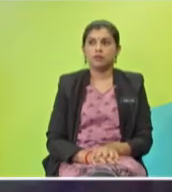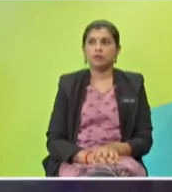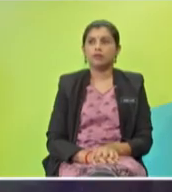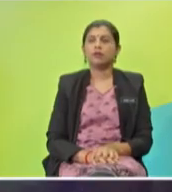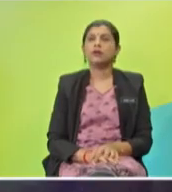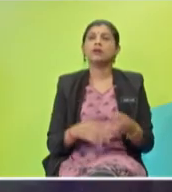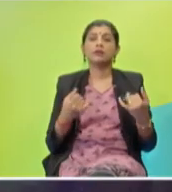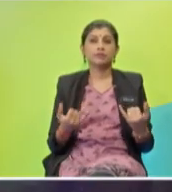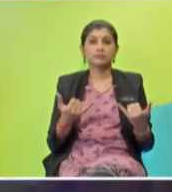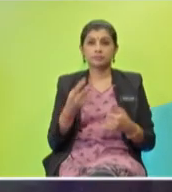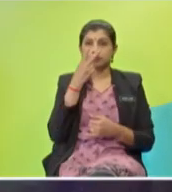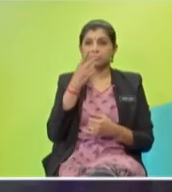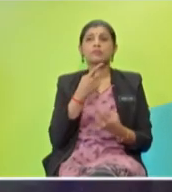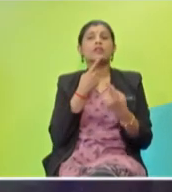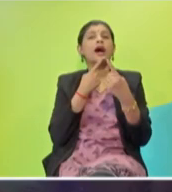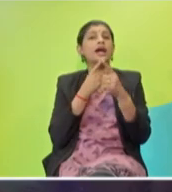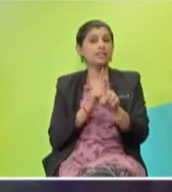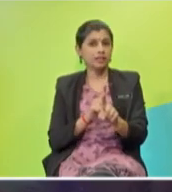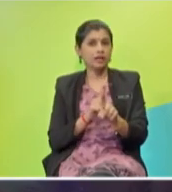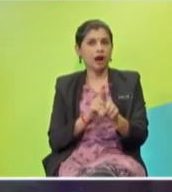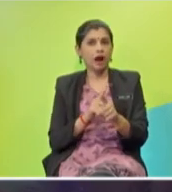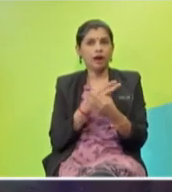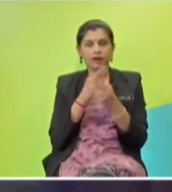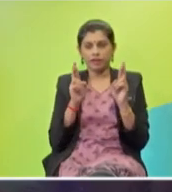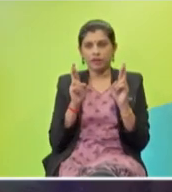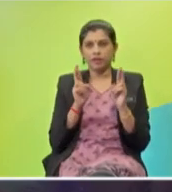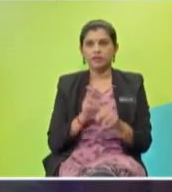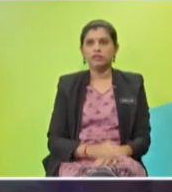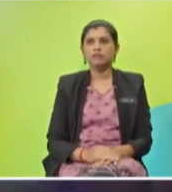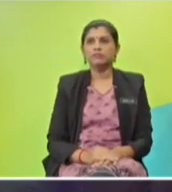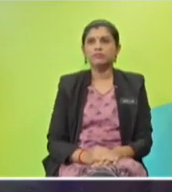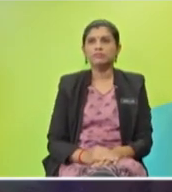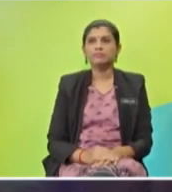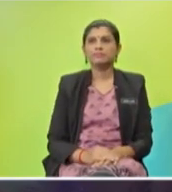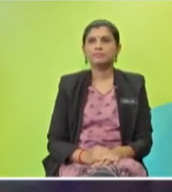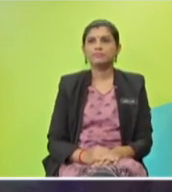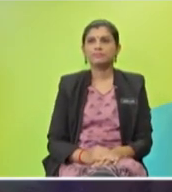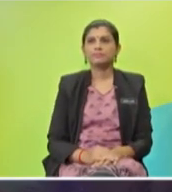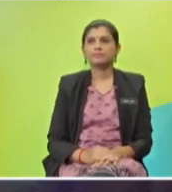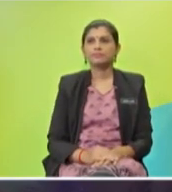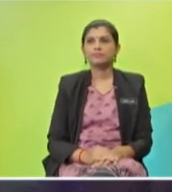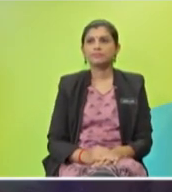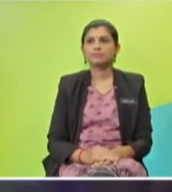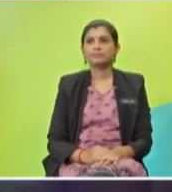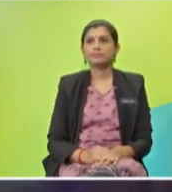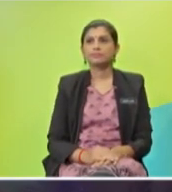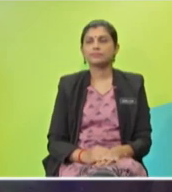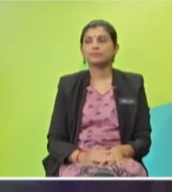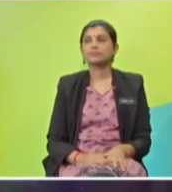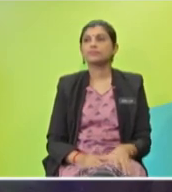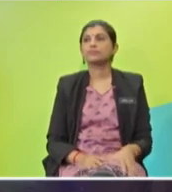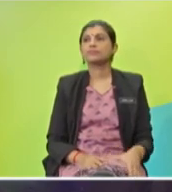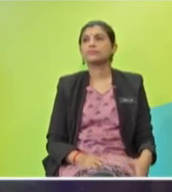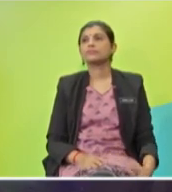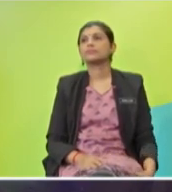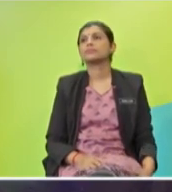friends' answers. Okay, are you all ready? You can show your answers to the camera. Okay, let's see the answers.